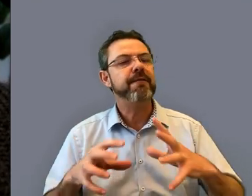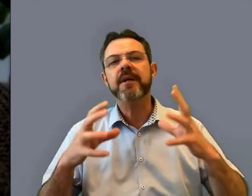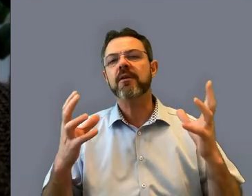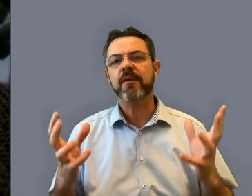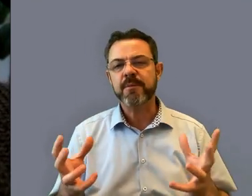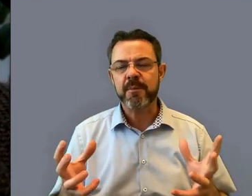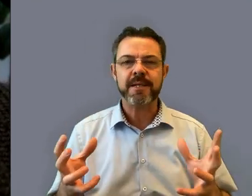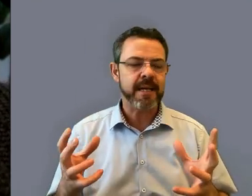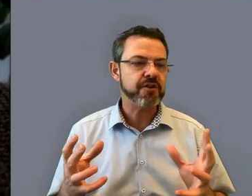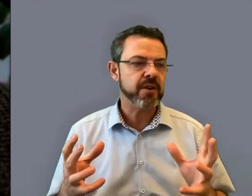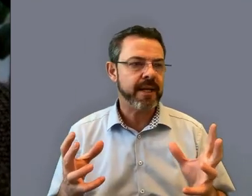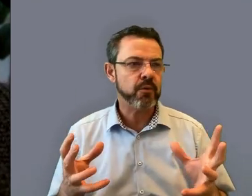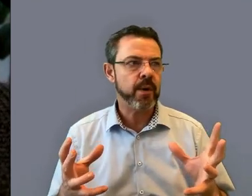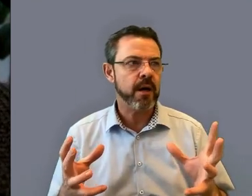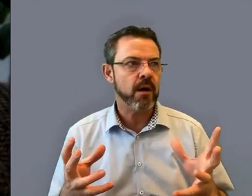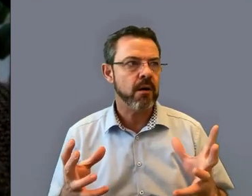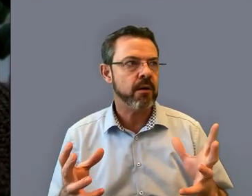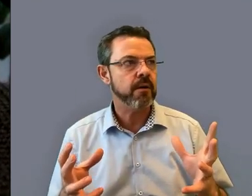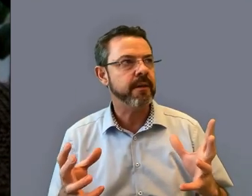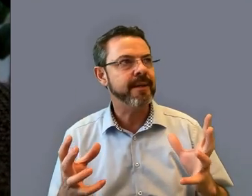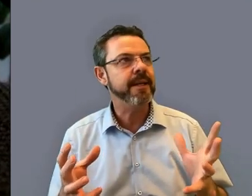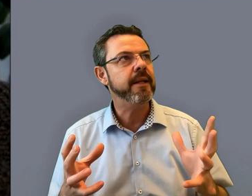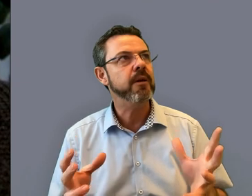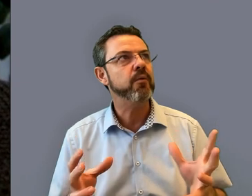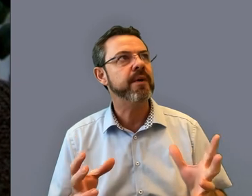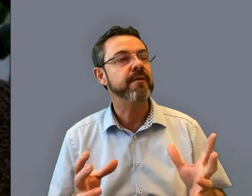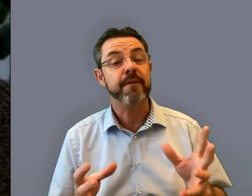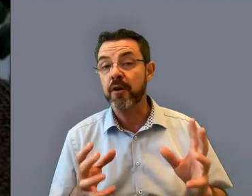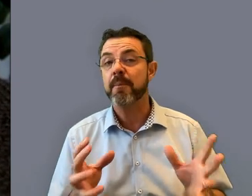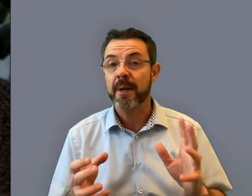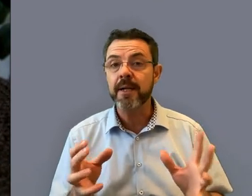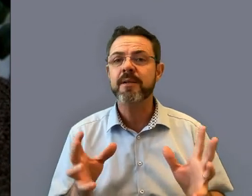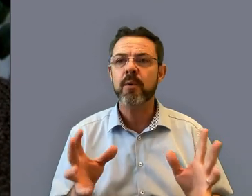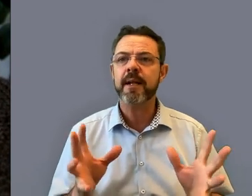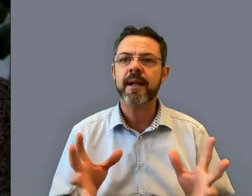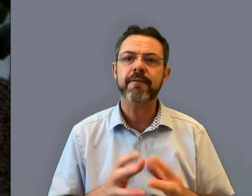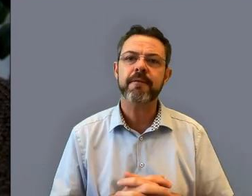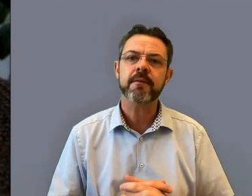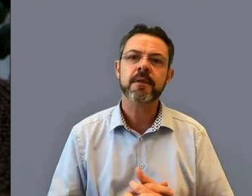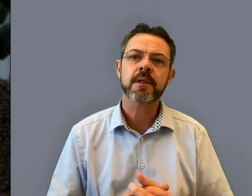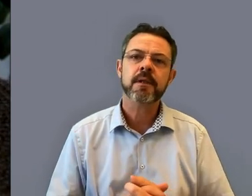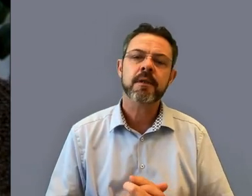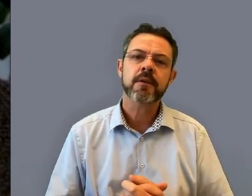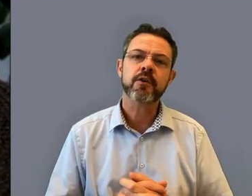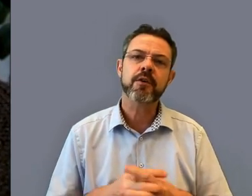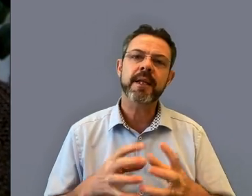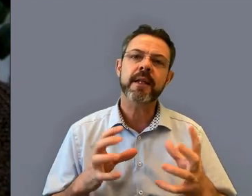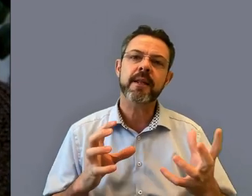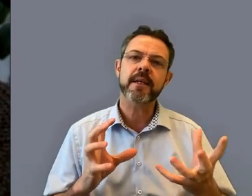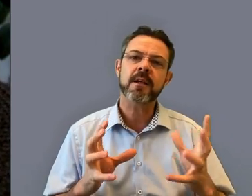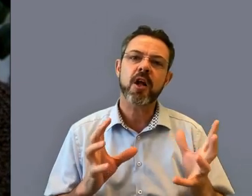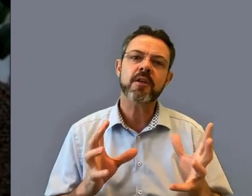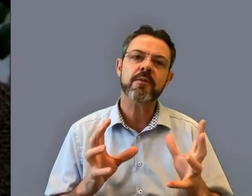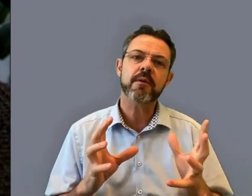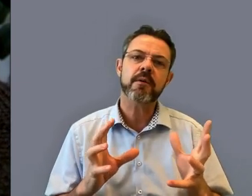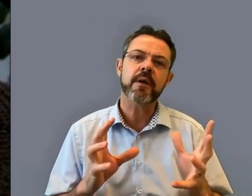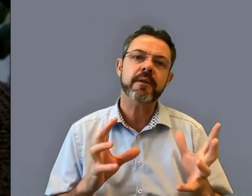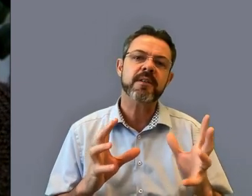that in the field of optimization, that we are dealing with variability well enough? Do you think that